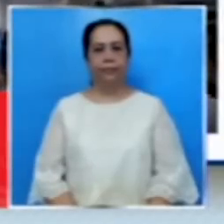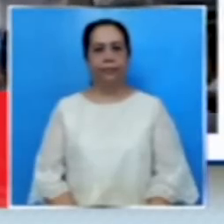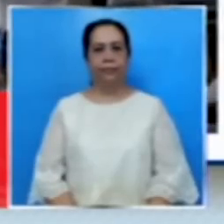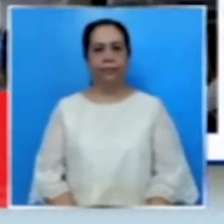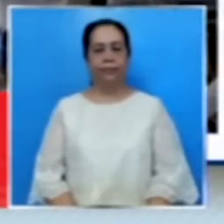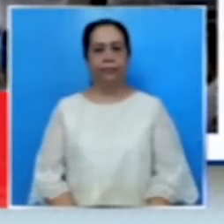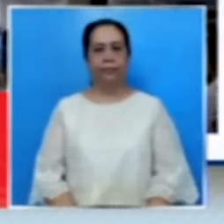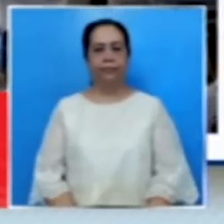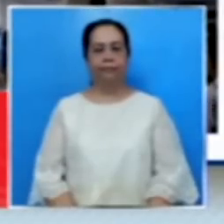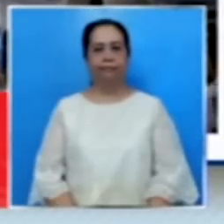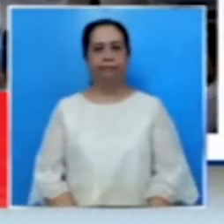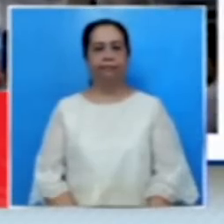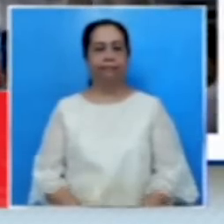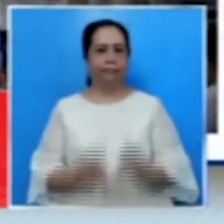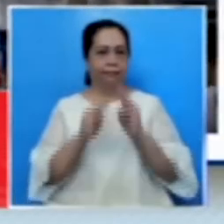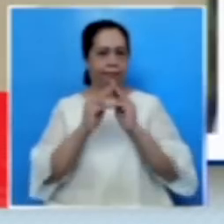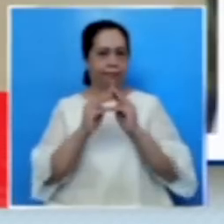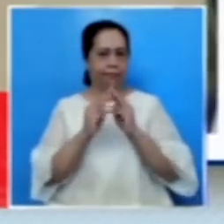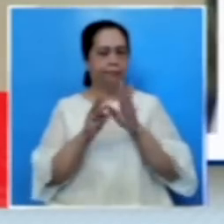Assalamu alaikum